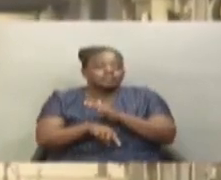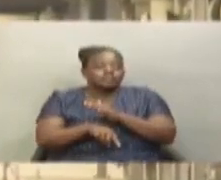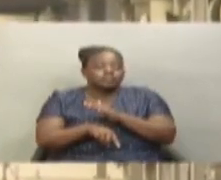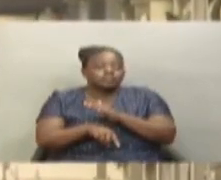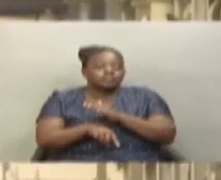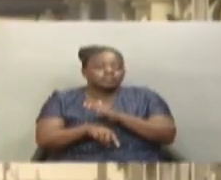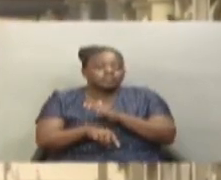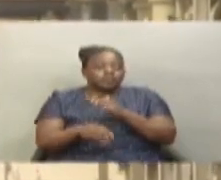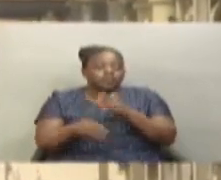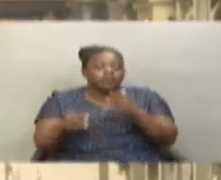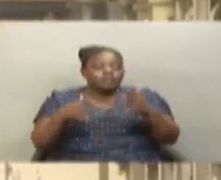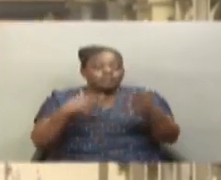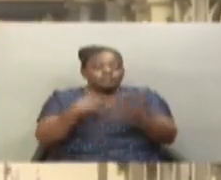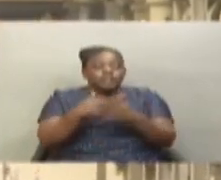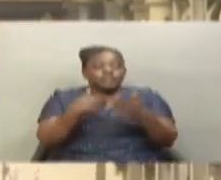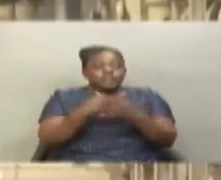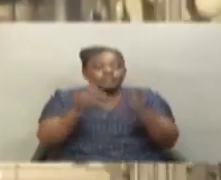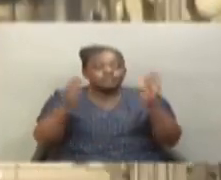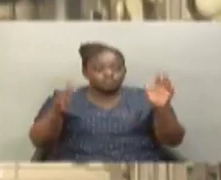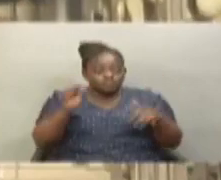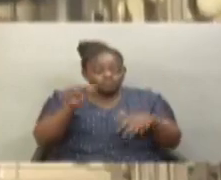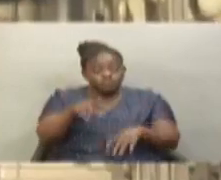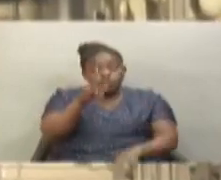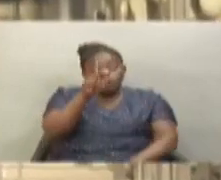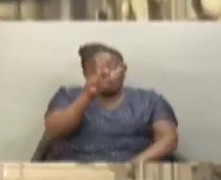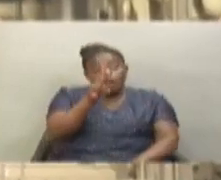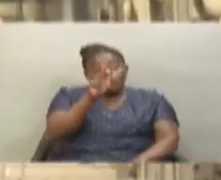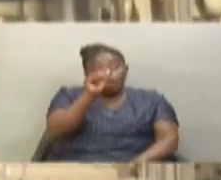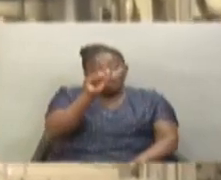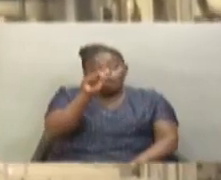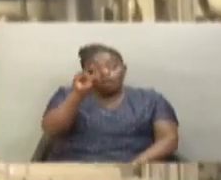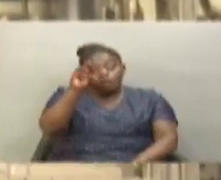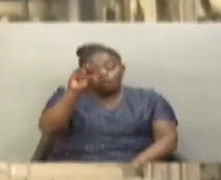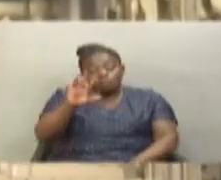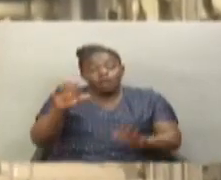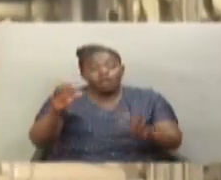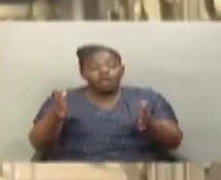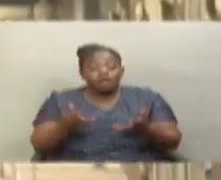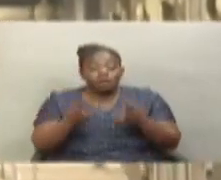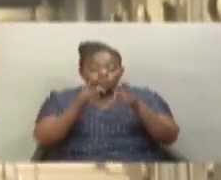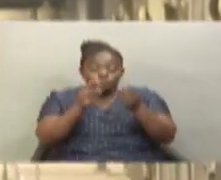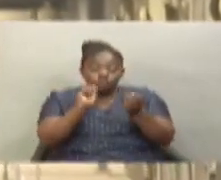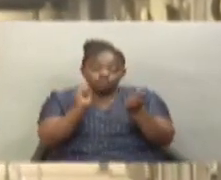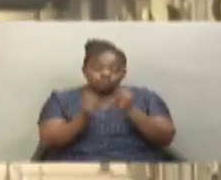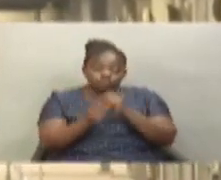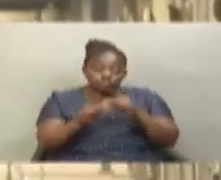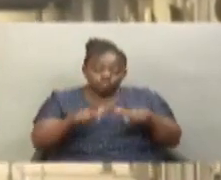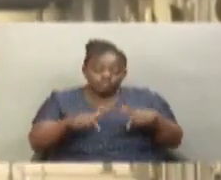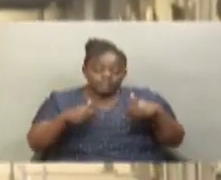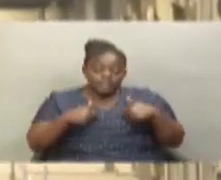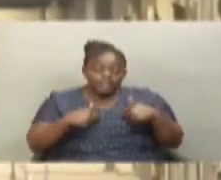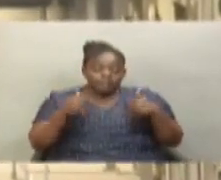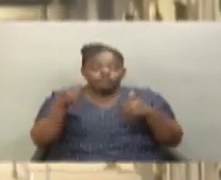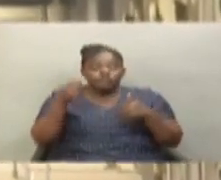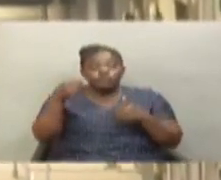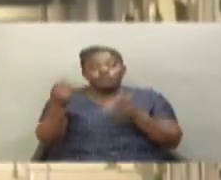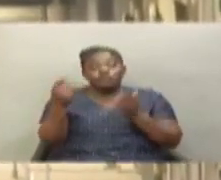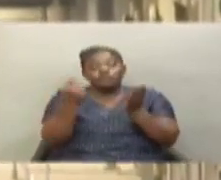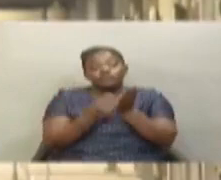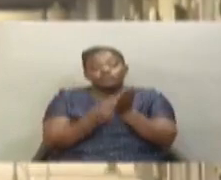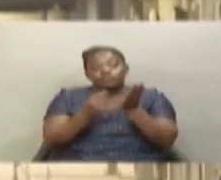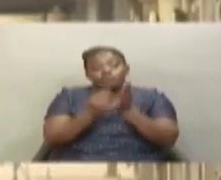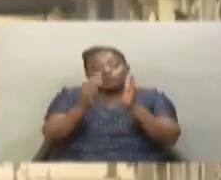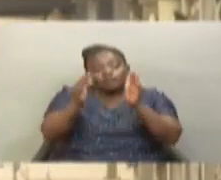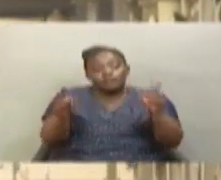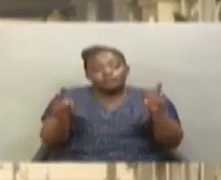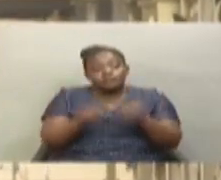So facility nene nnyo. Kaluma nga wetusuubira egenda kyusa nnyo obulamu bwaffe bannayuganda. Era twagala kwebaza